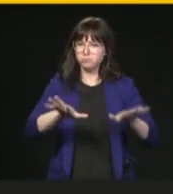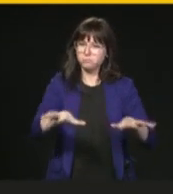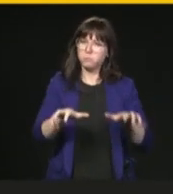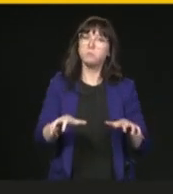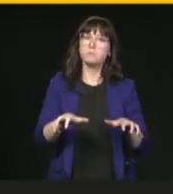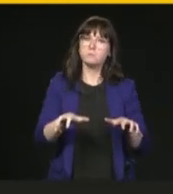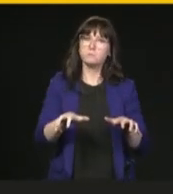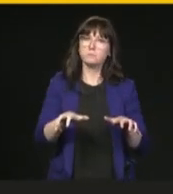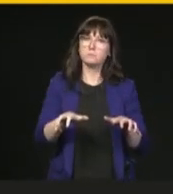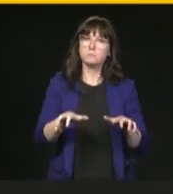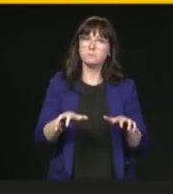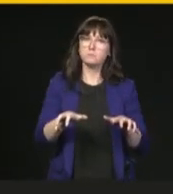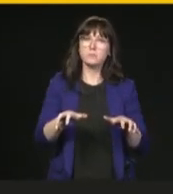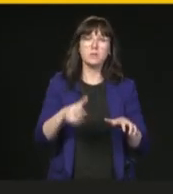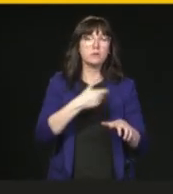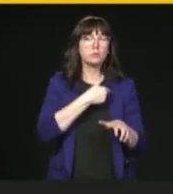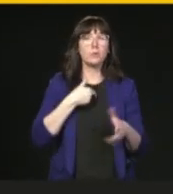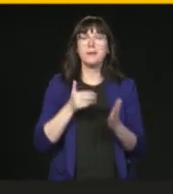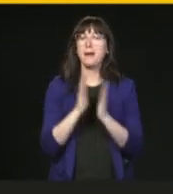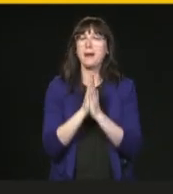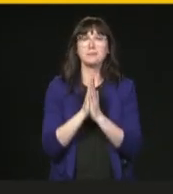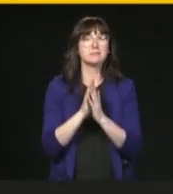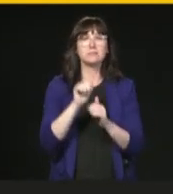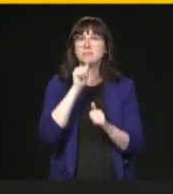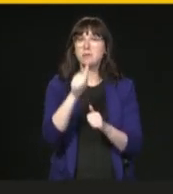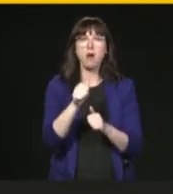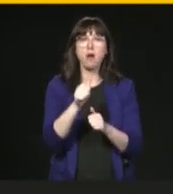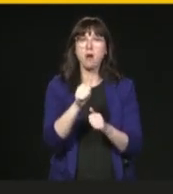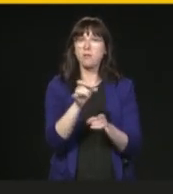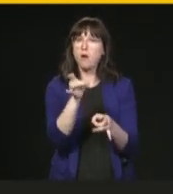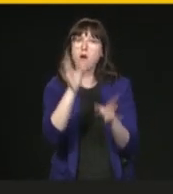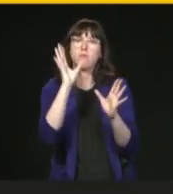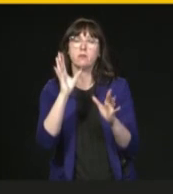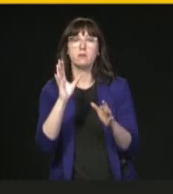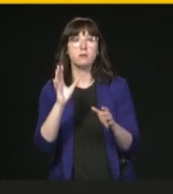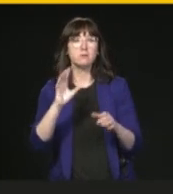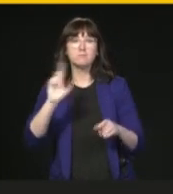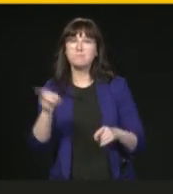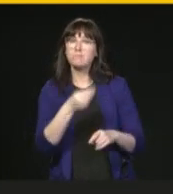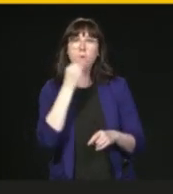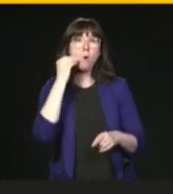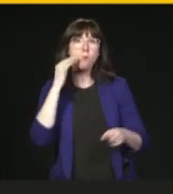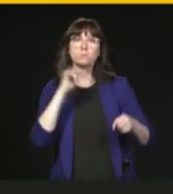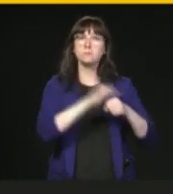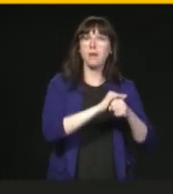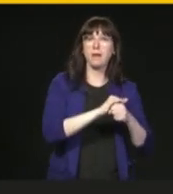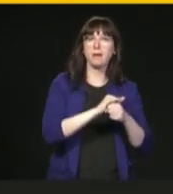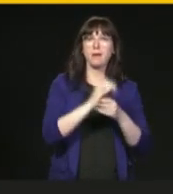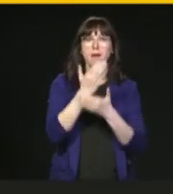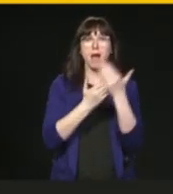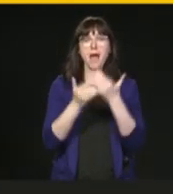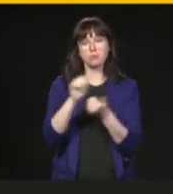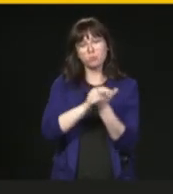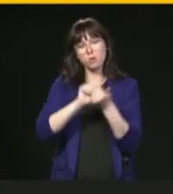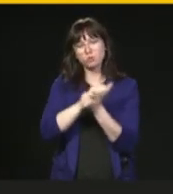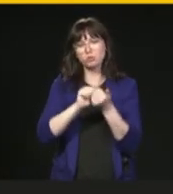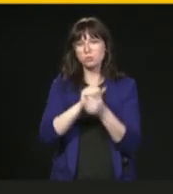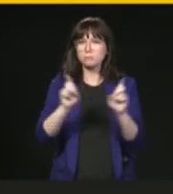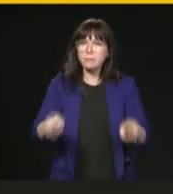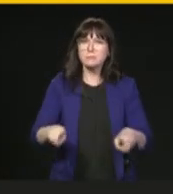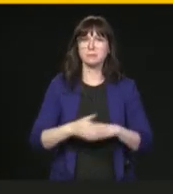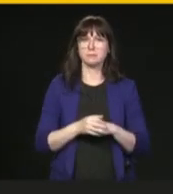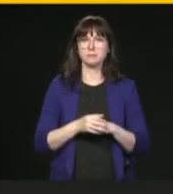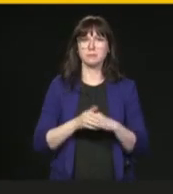virus. What we're asking you is not difficult. Stay home, wash your hands, keep a